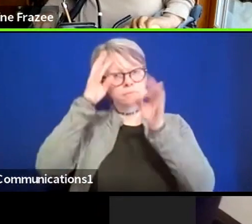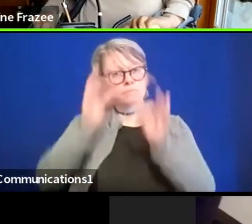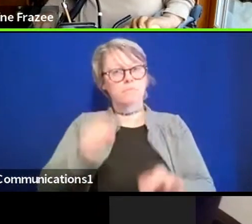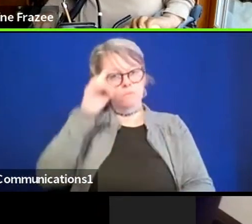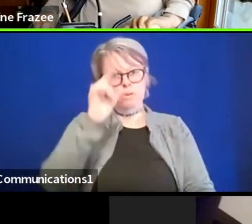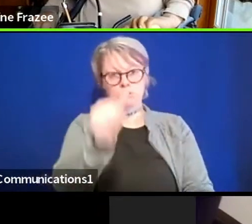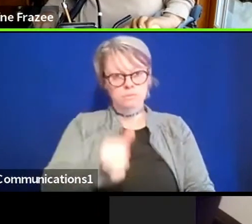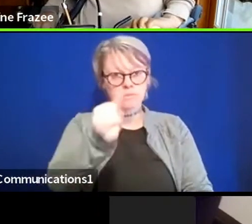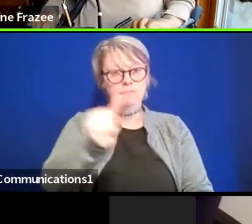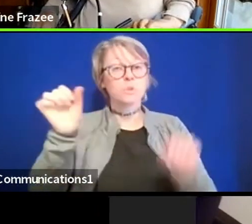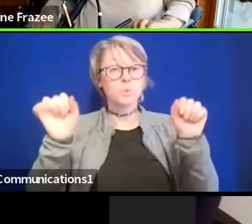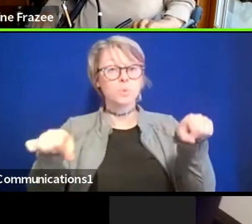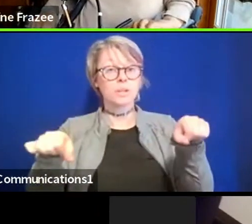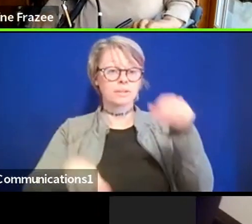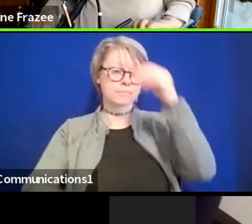the